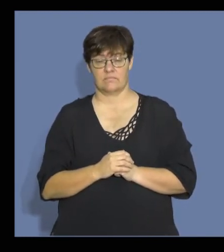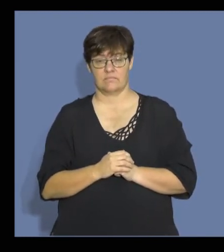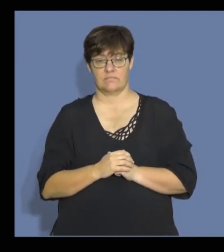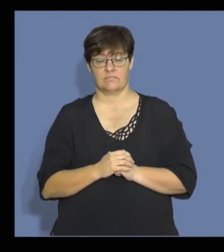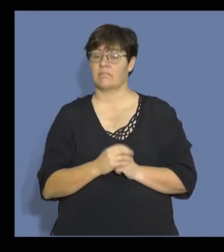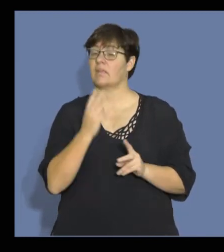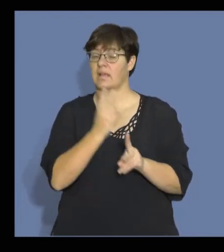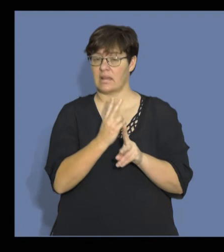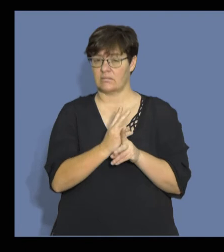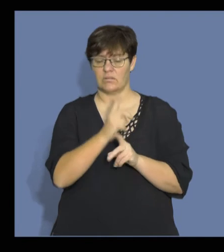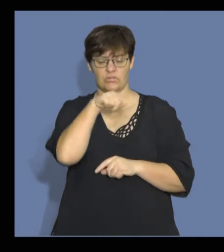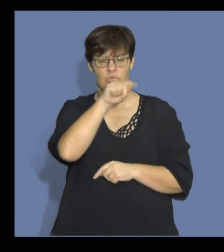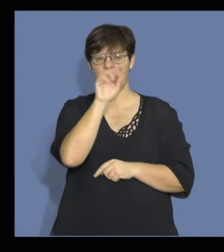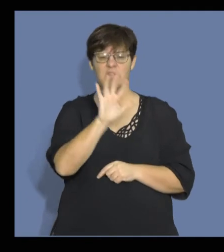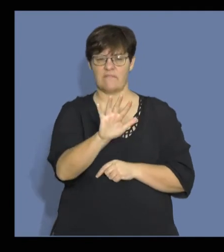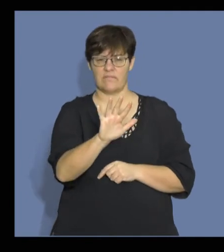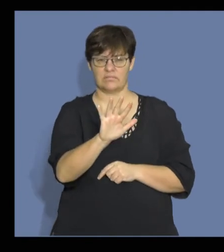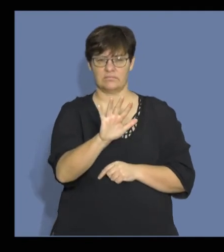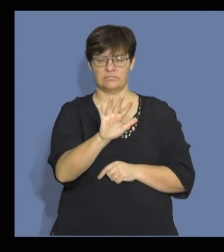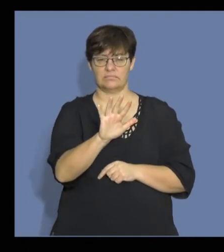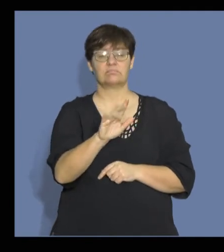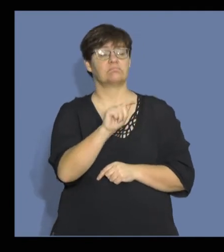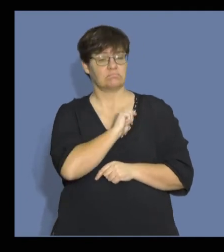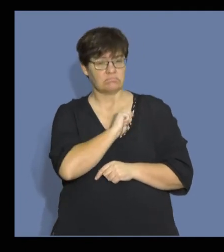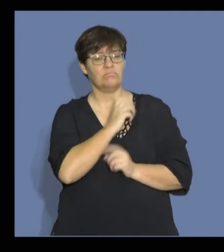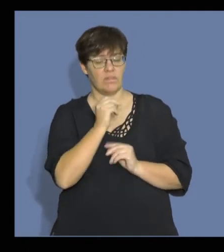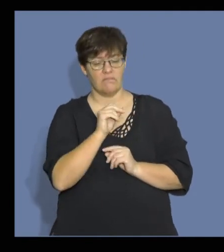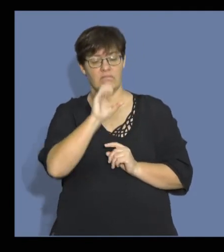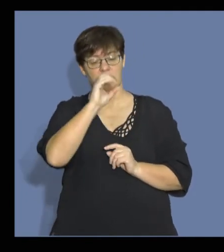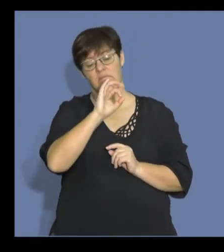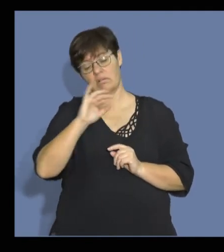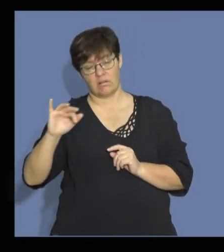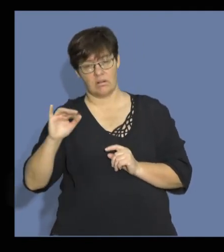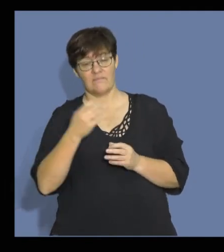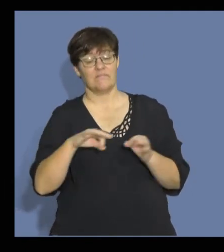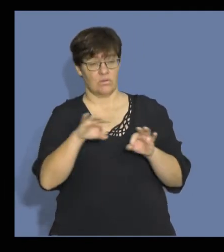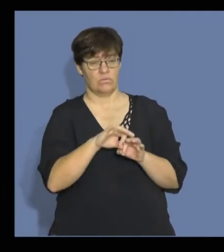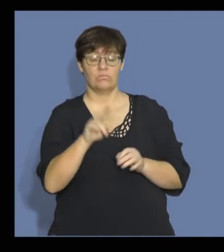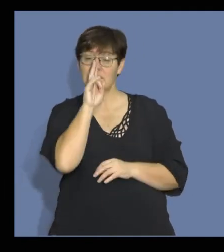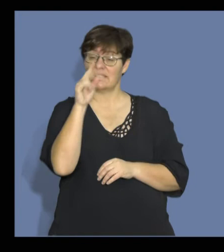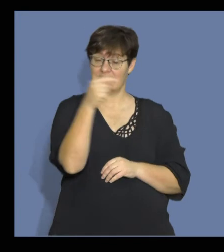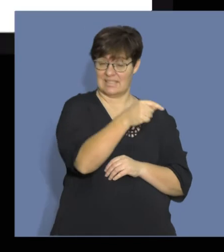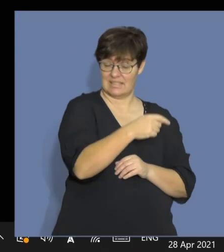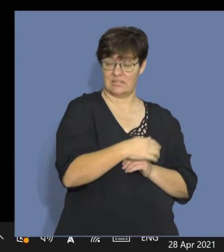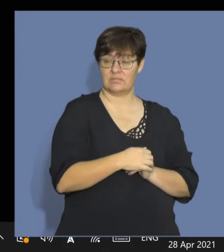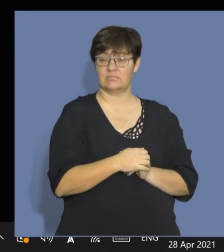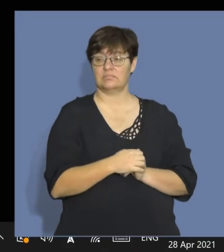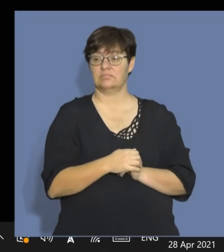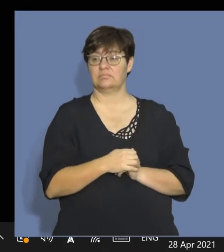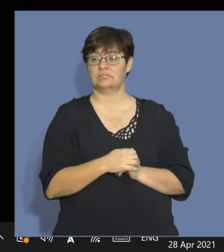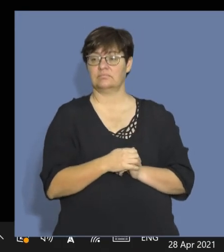5. Again, what is the square root of 5? The square root of 5 is actually a value. And let's go back to that